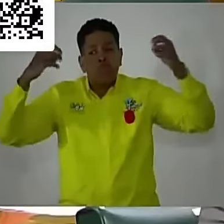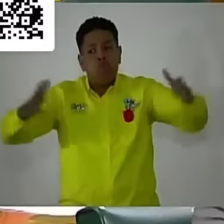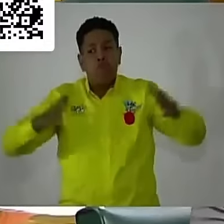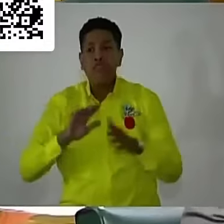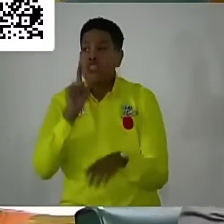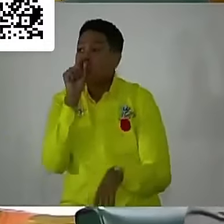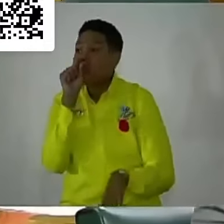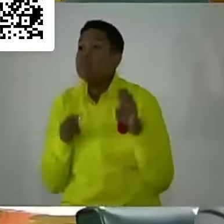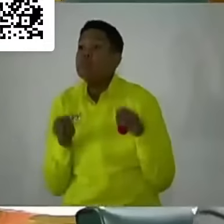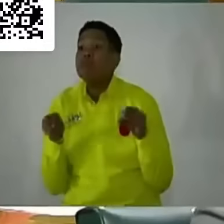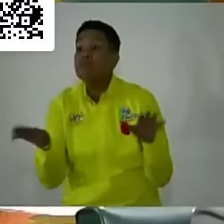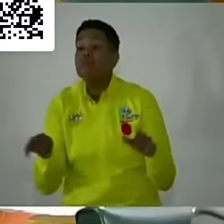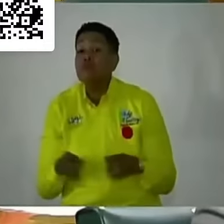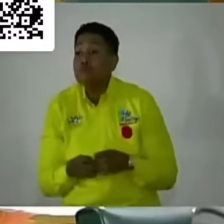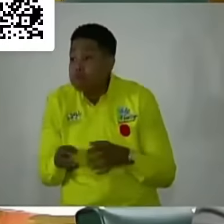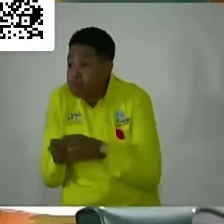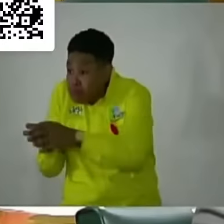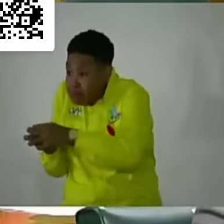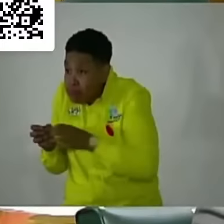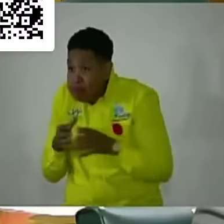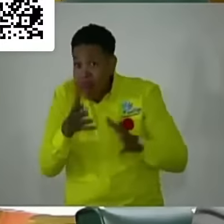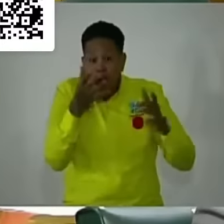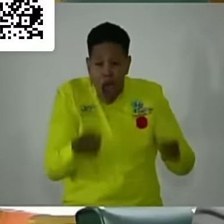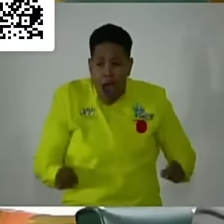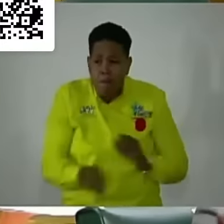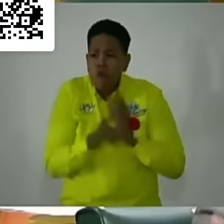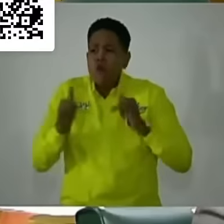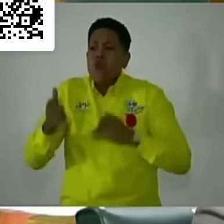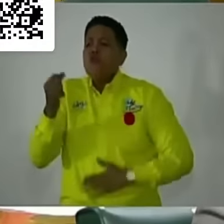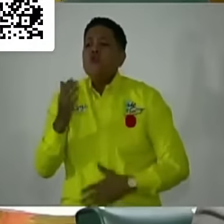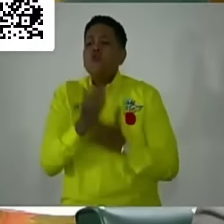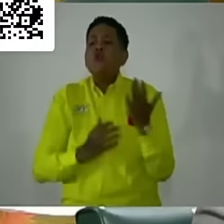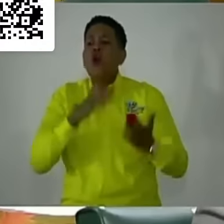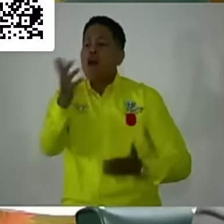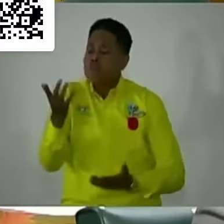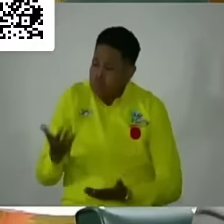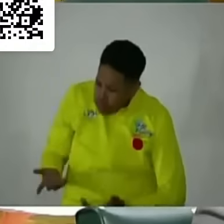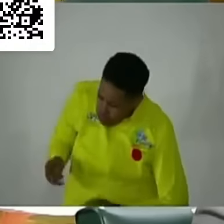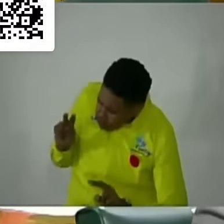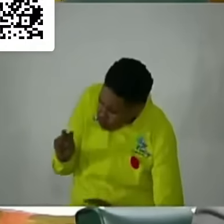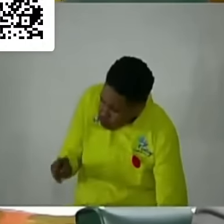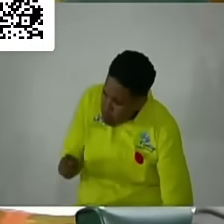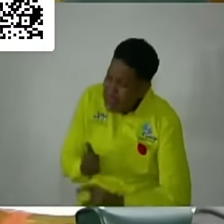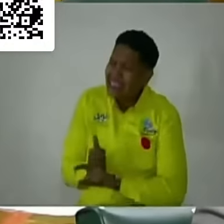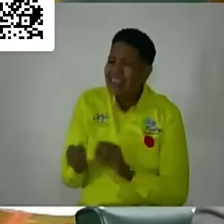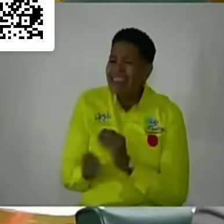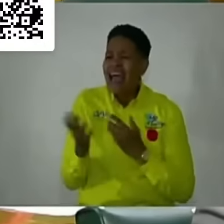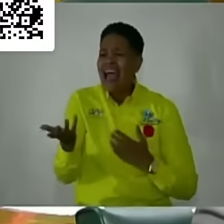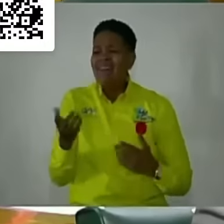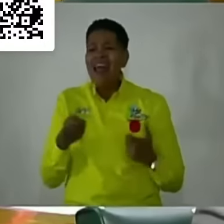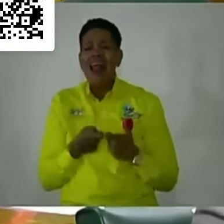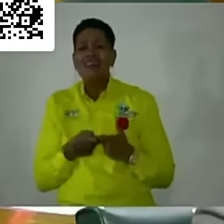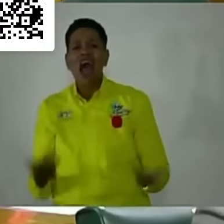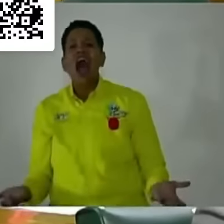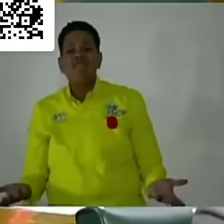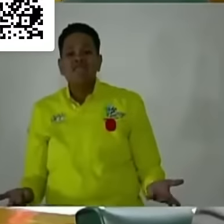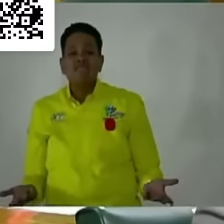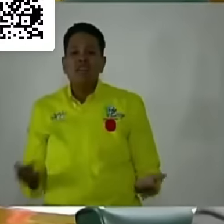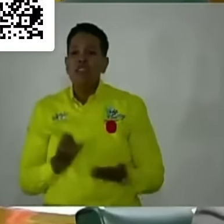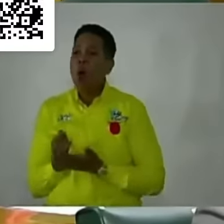chickens that they've produced, which are at risk of spoiling because they have no electricity.